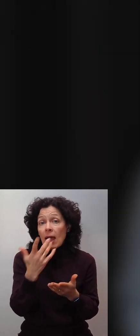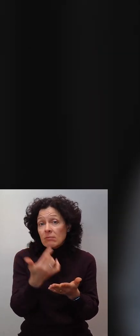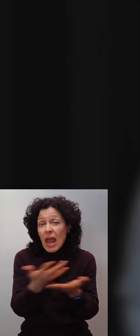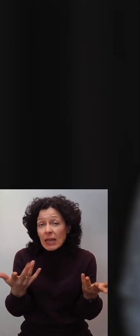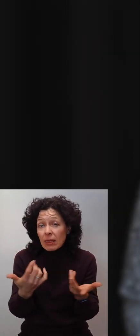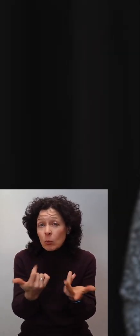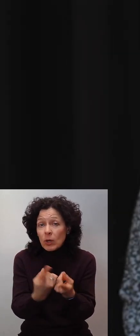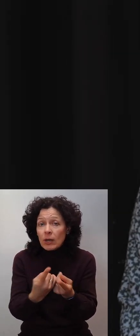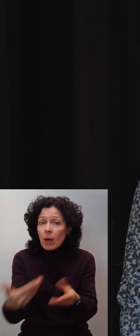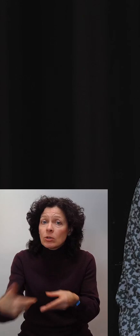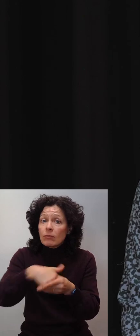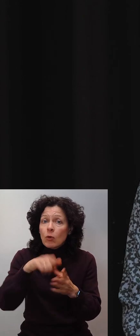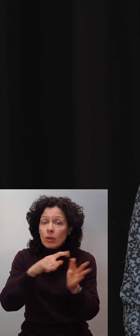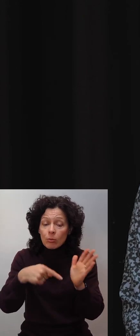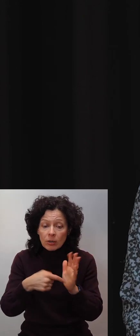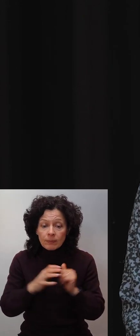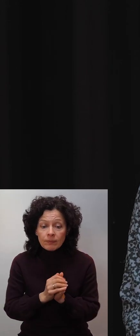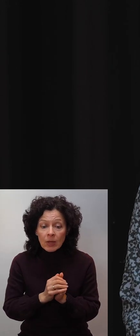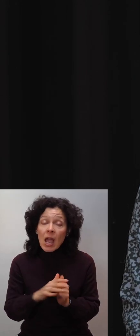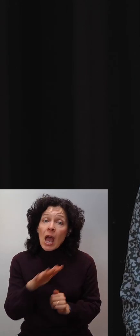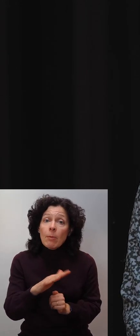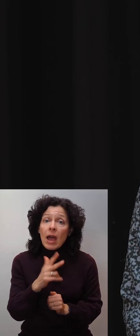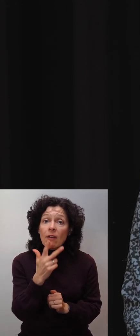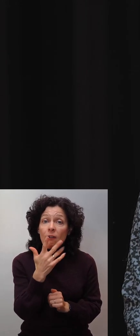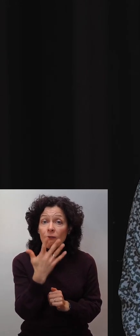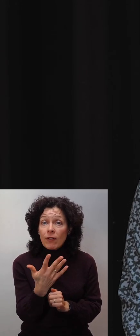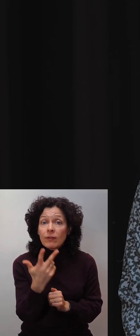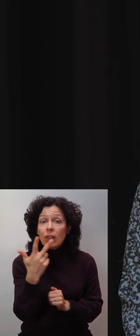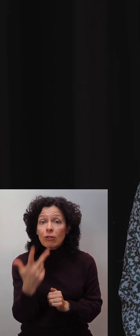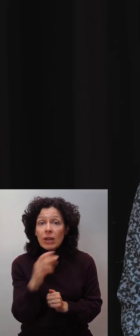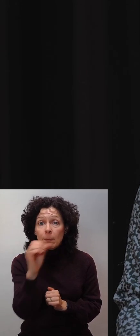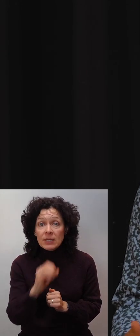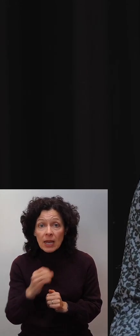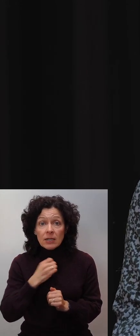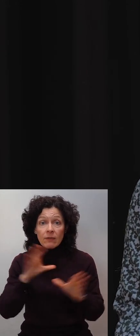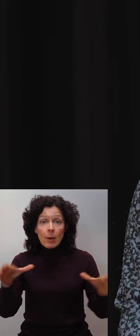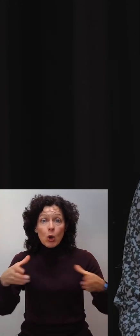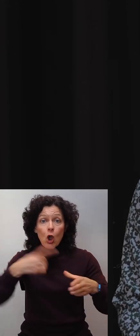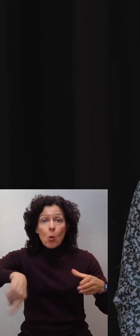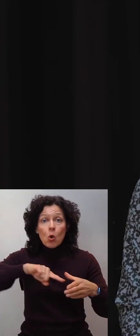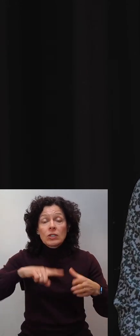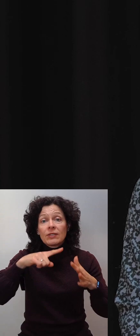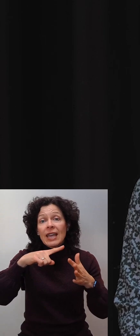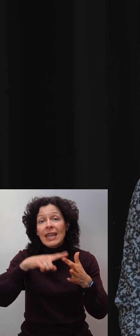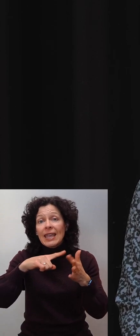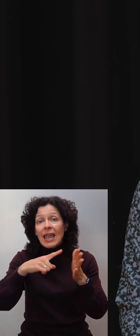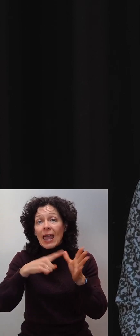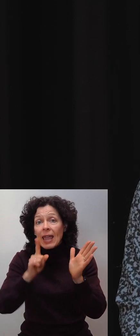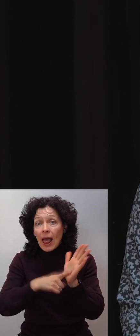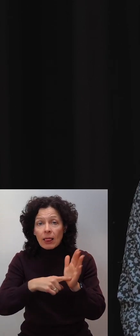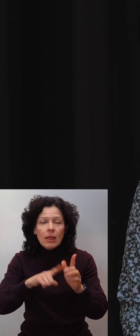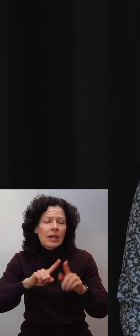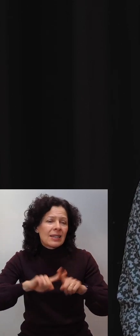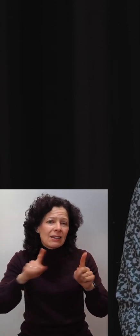here. About 53% of our cohort is EAL, and we have lots of different cultures,